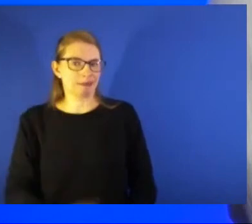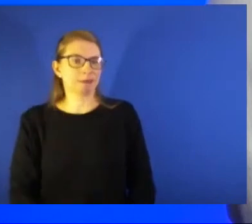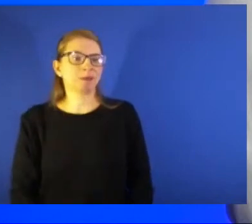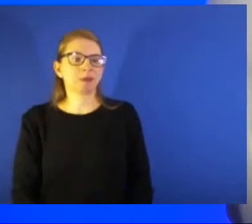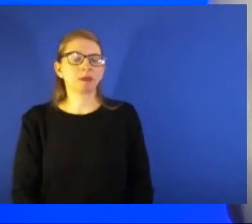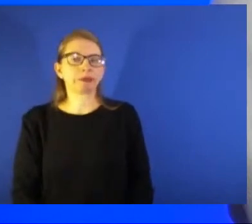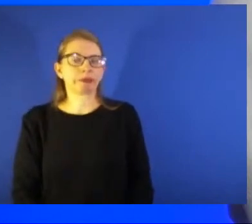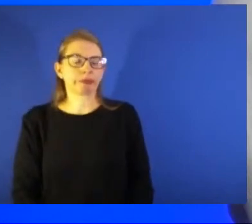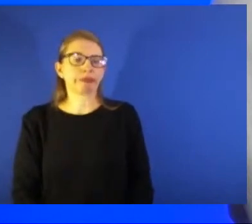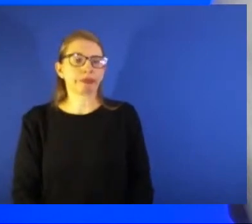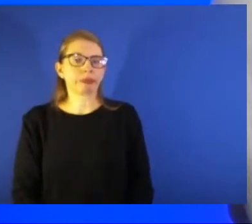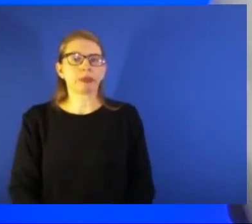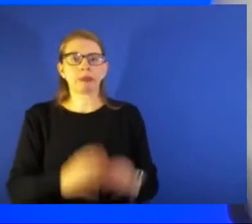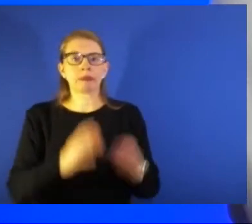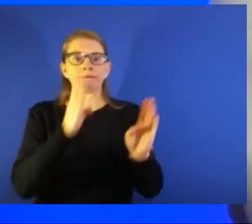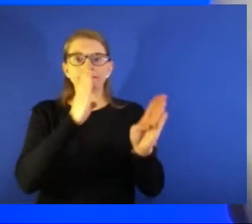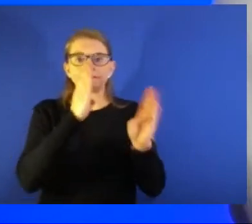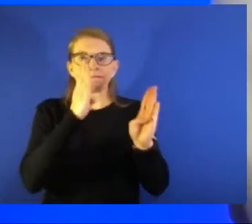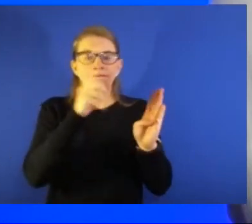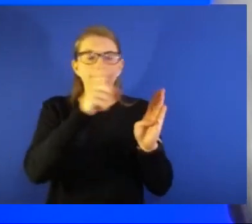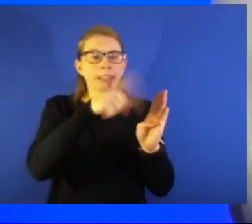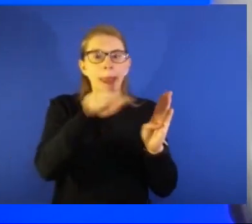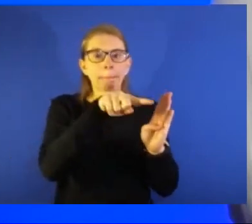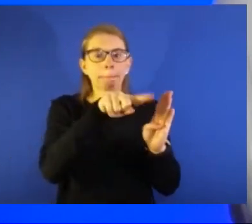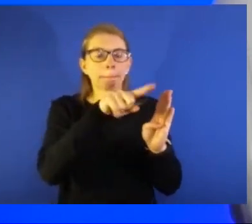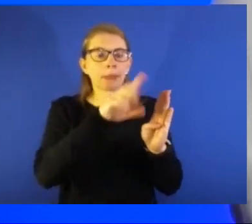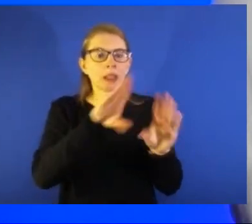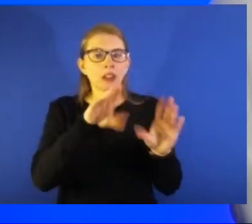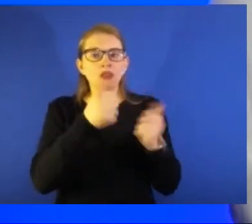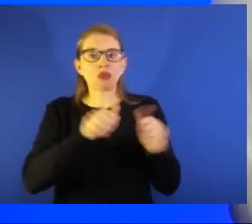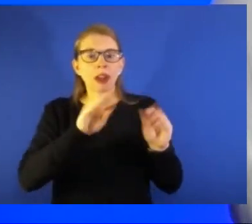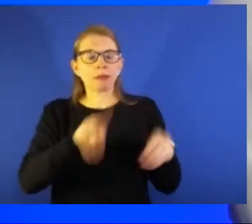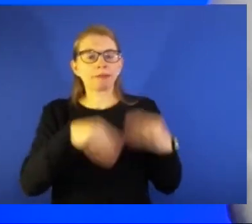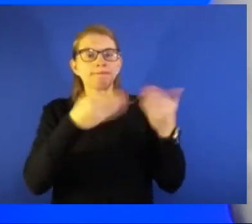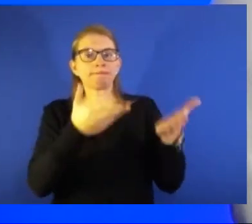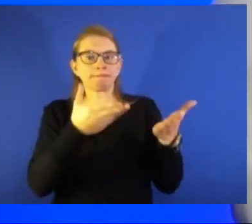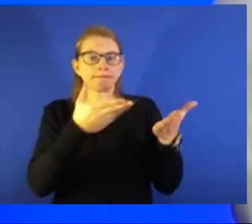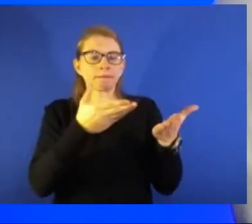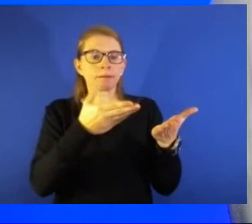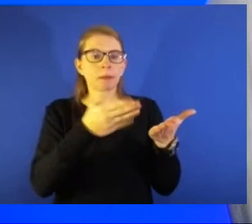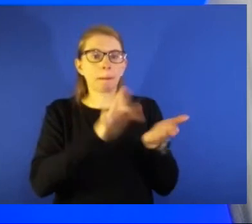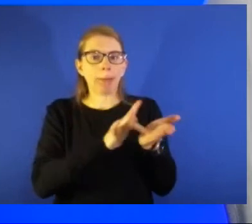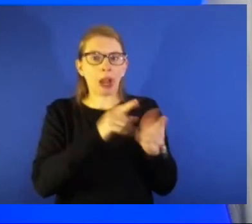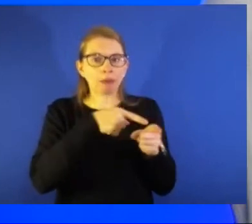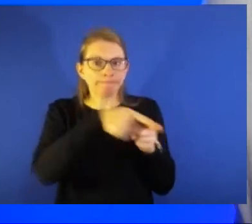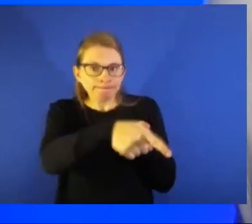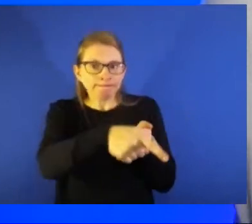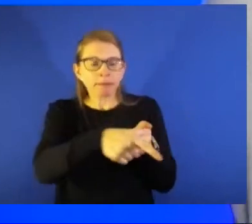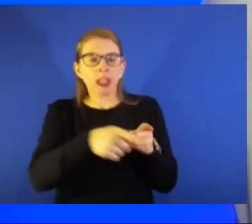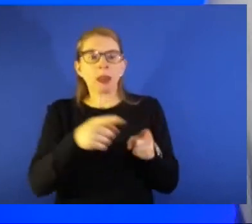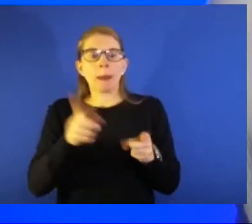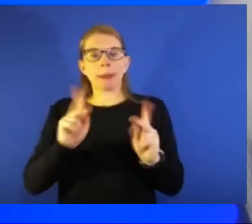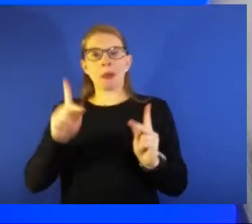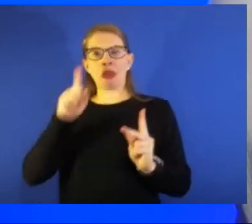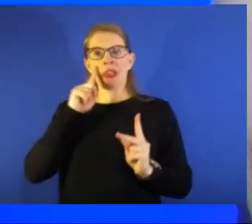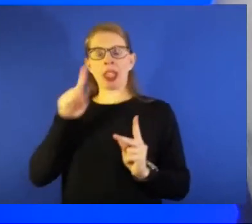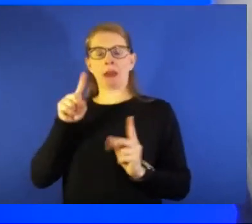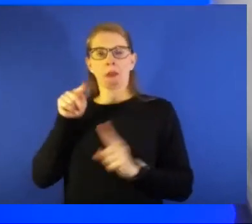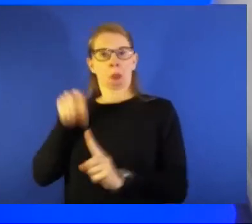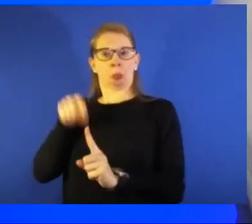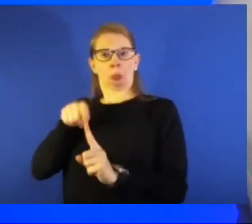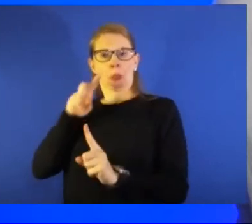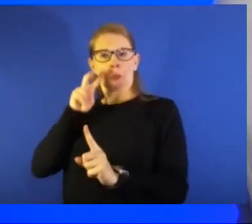Listen to everybody, and they're going to try to give you the most unbiased, because everybody thinks that we're so biased with everything. And no, we're just trying to tell you what we